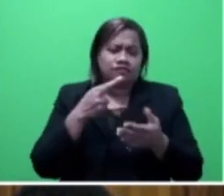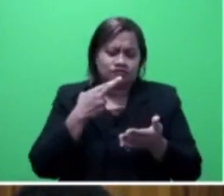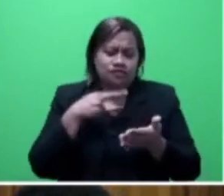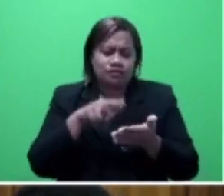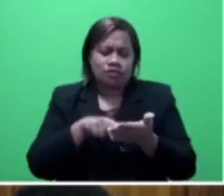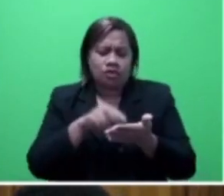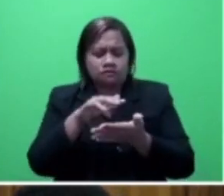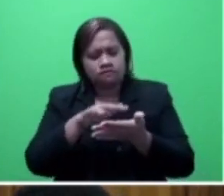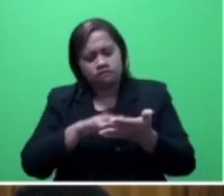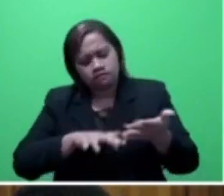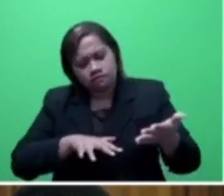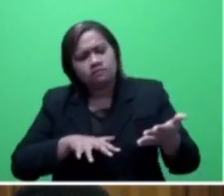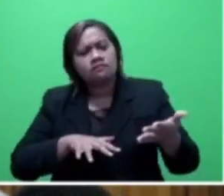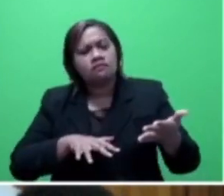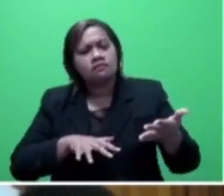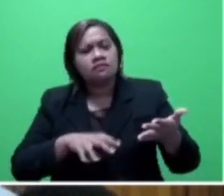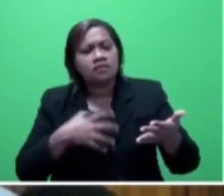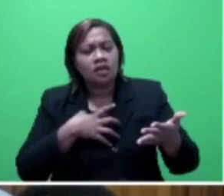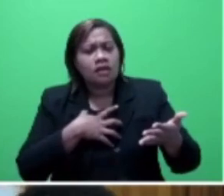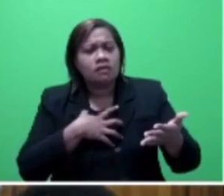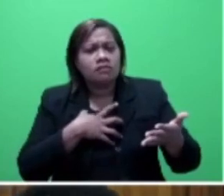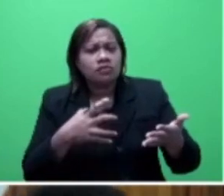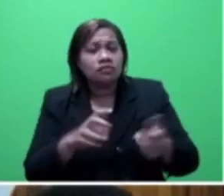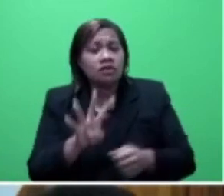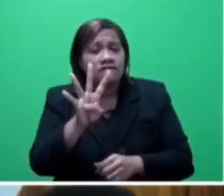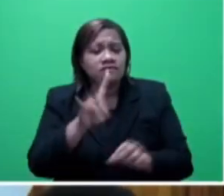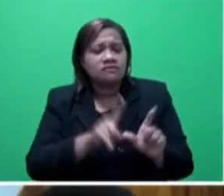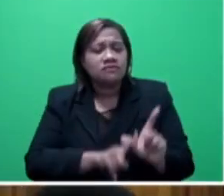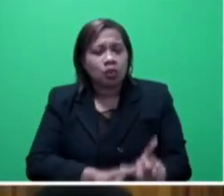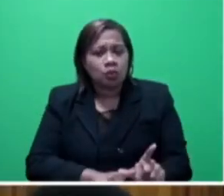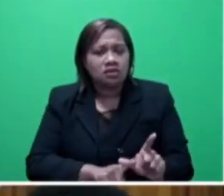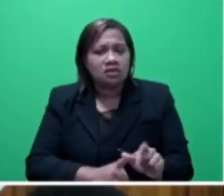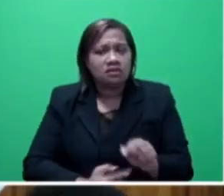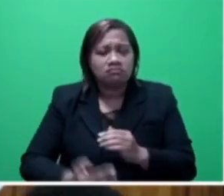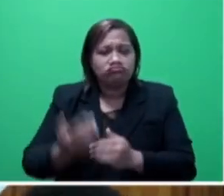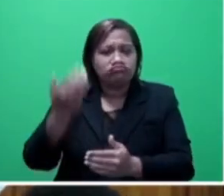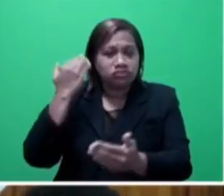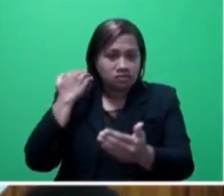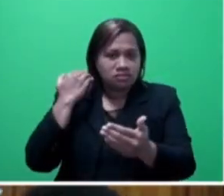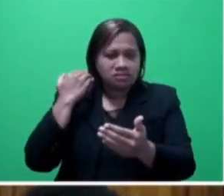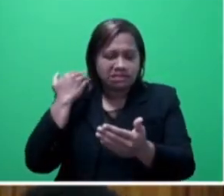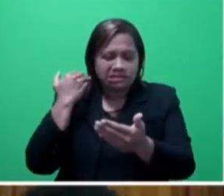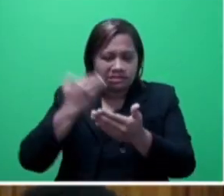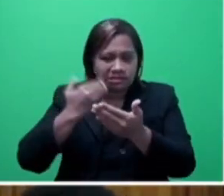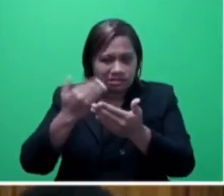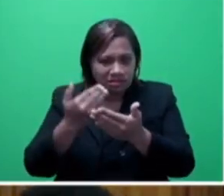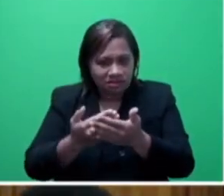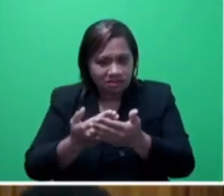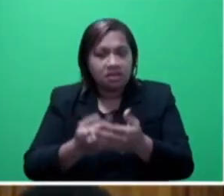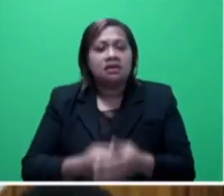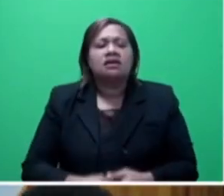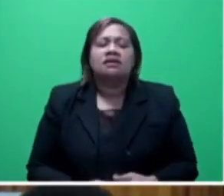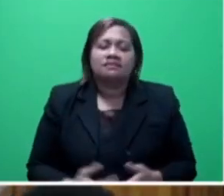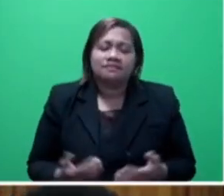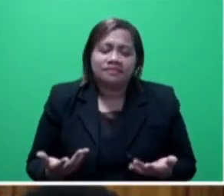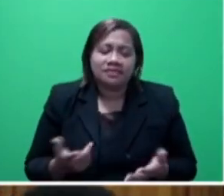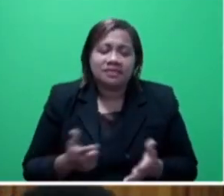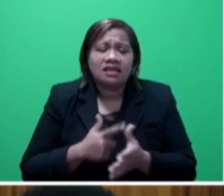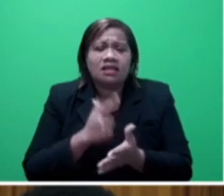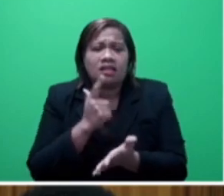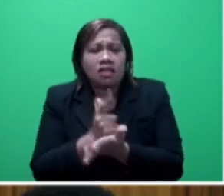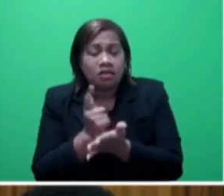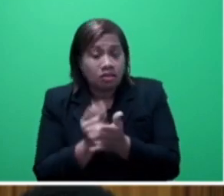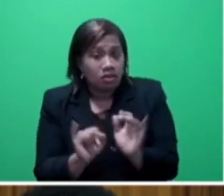are more than 4 years old. And obviously, a lot of the